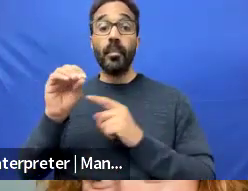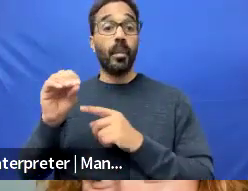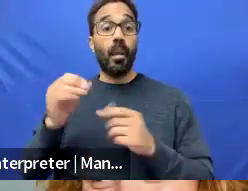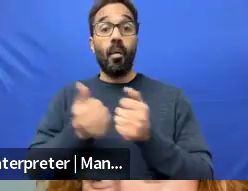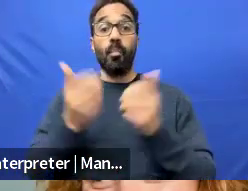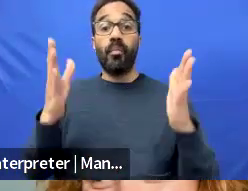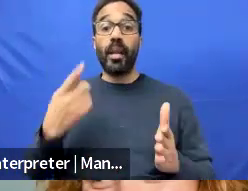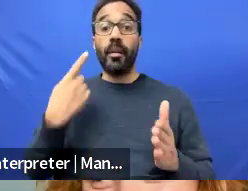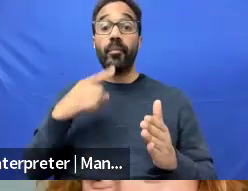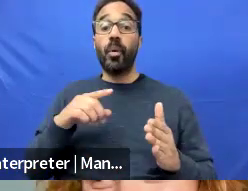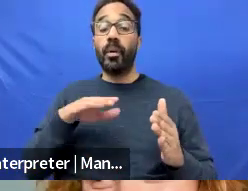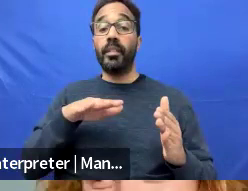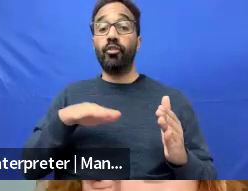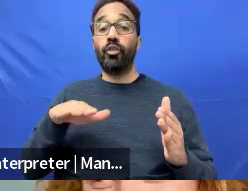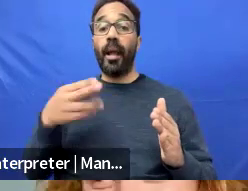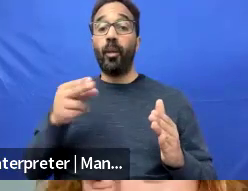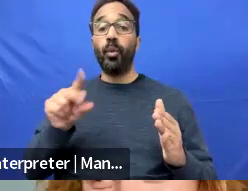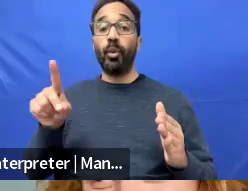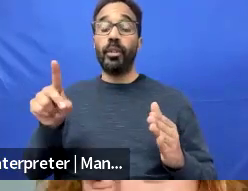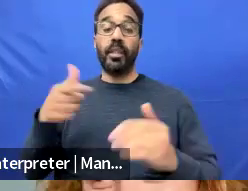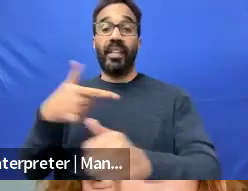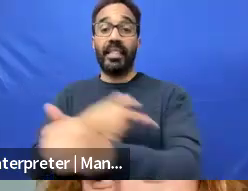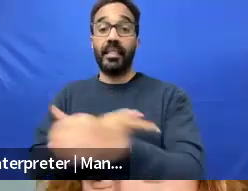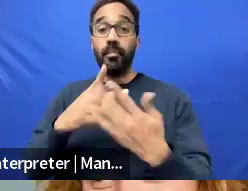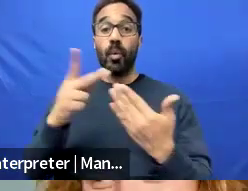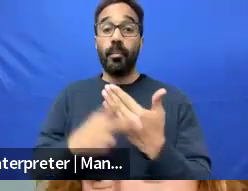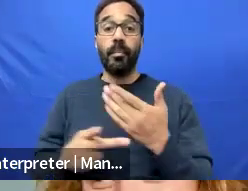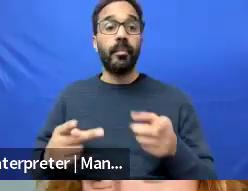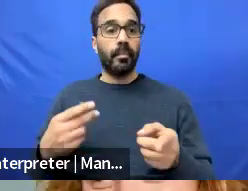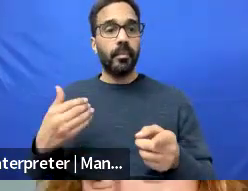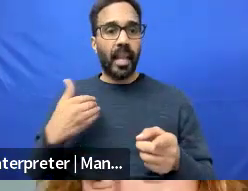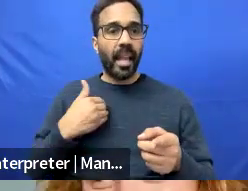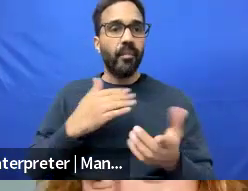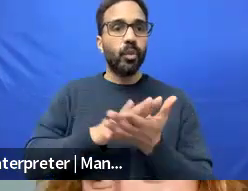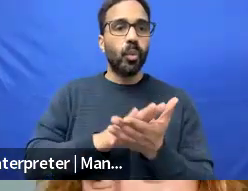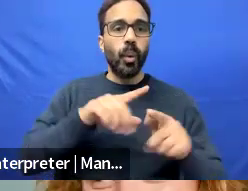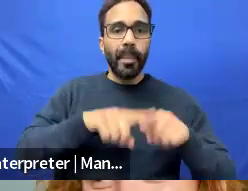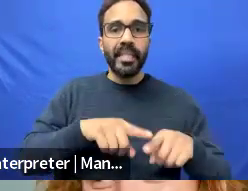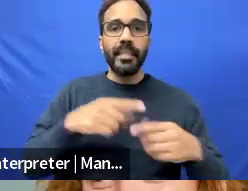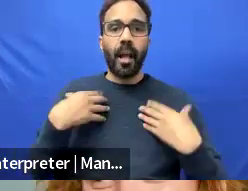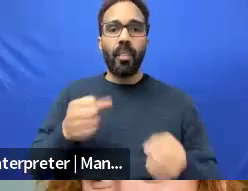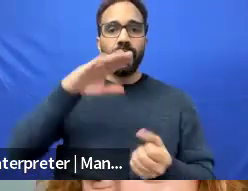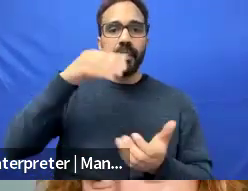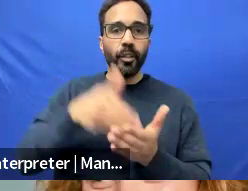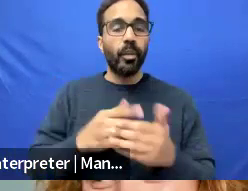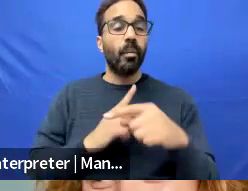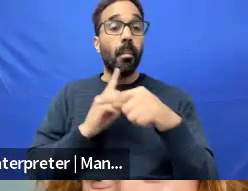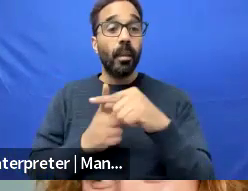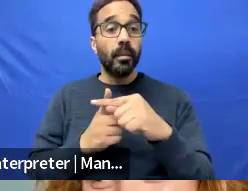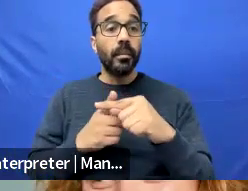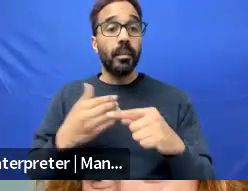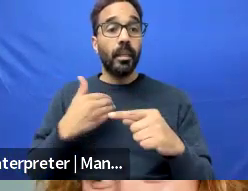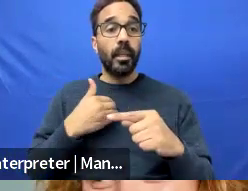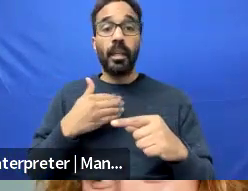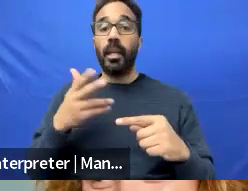program, they're listed there with specific locations, school-based health centers. And then also we have mobile